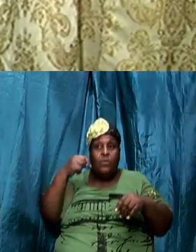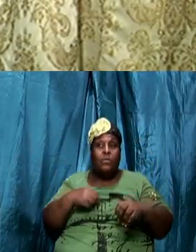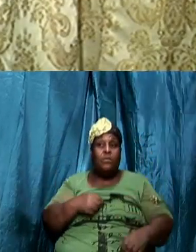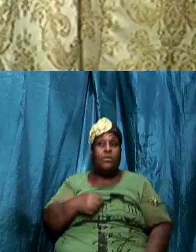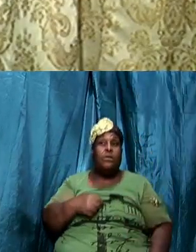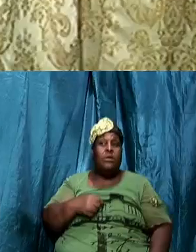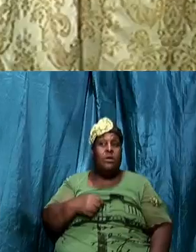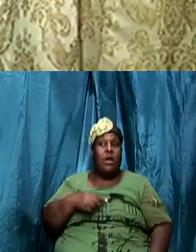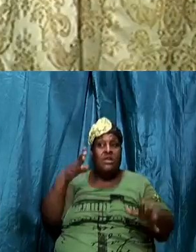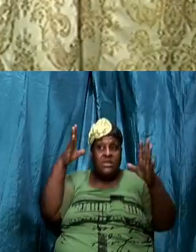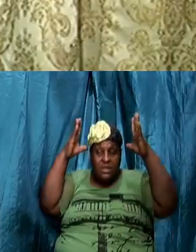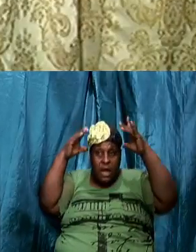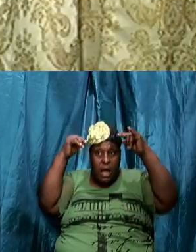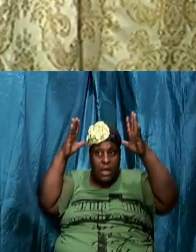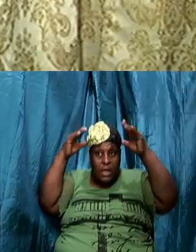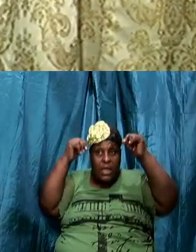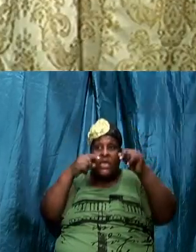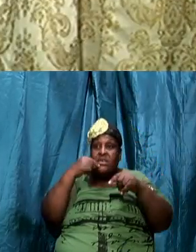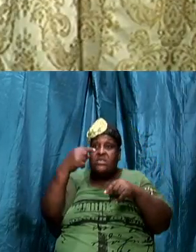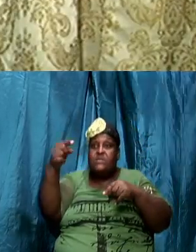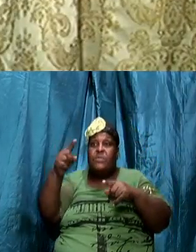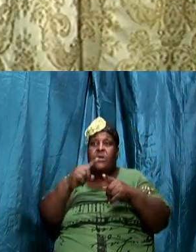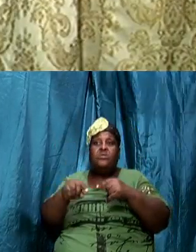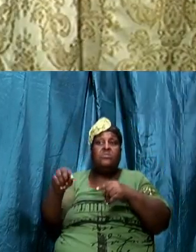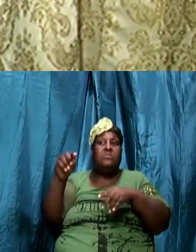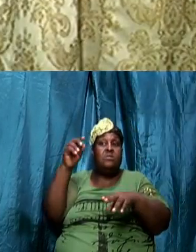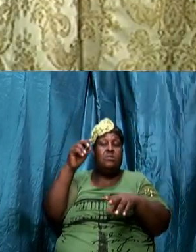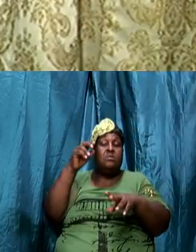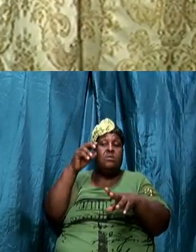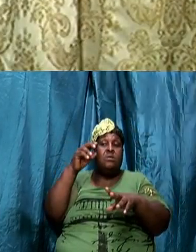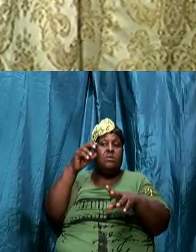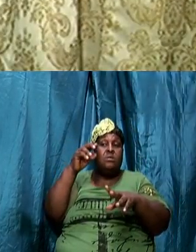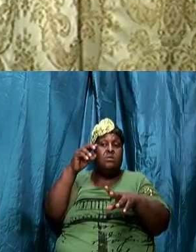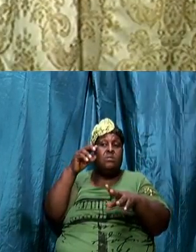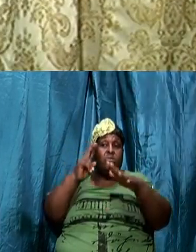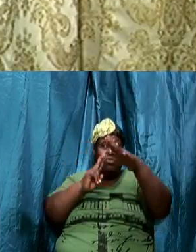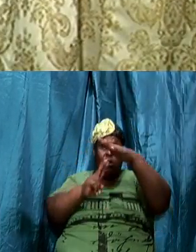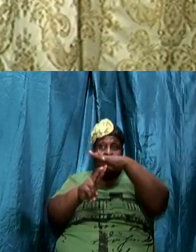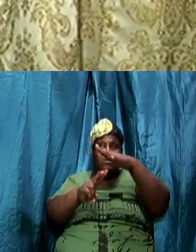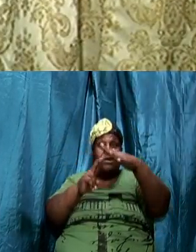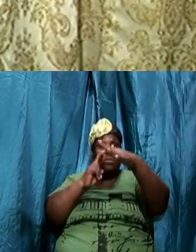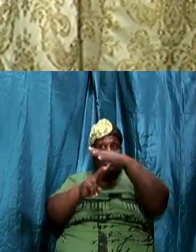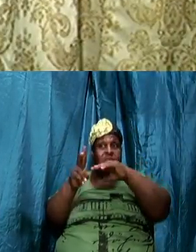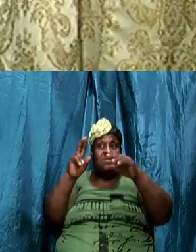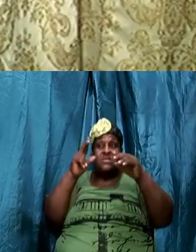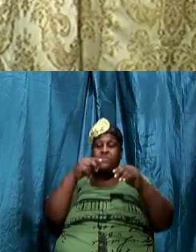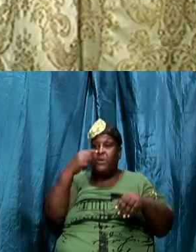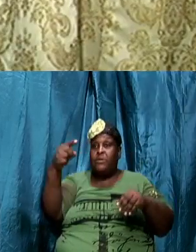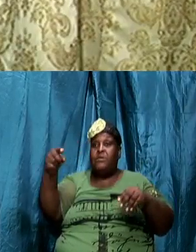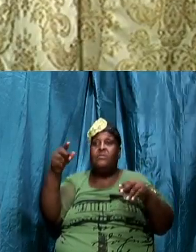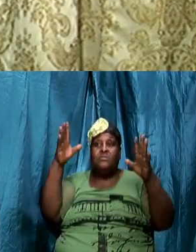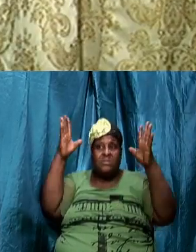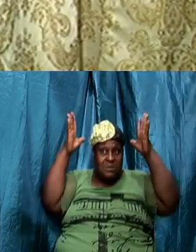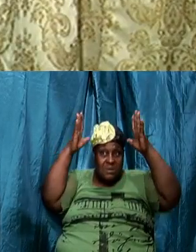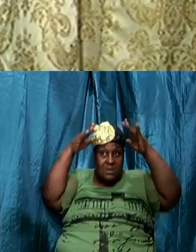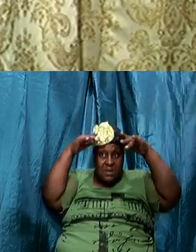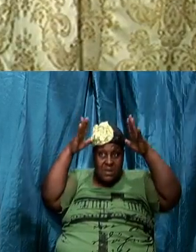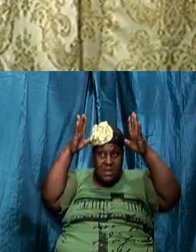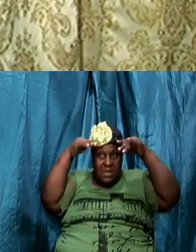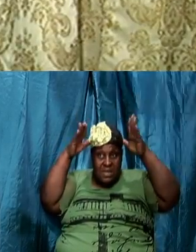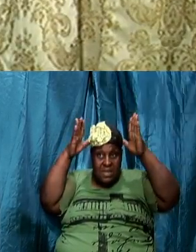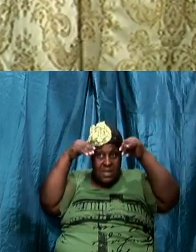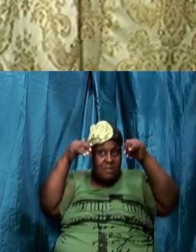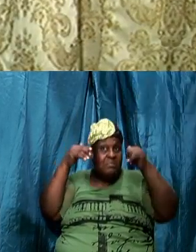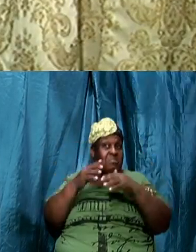talking to the donkey. And Balaam don't know, say, is the donkey him talking to? And calling the donkey fool. And all kind